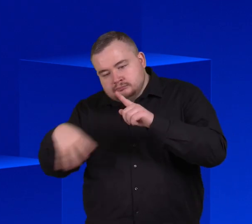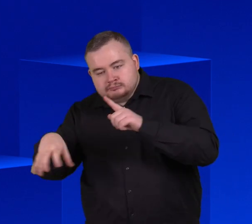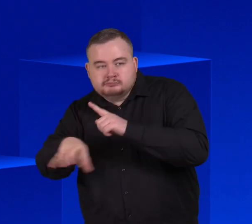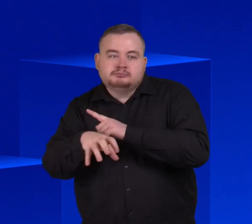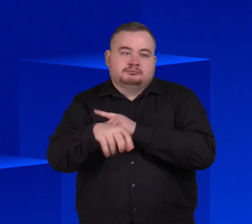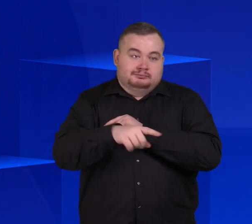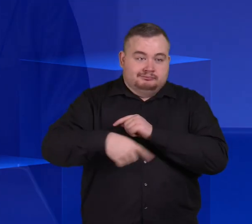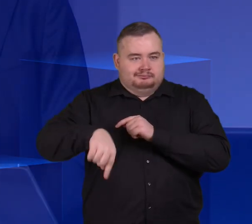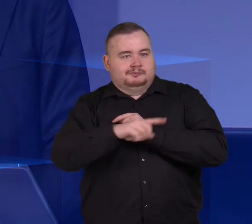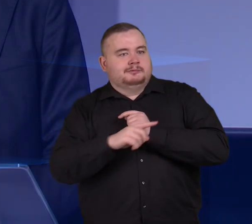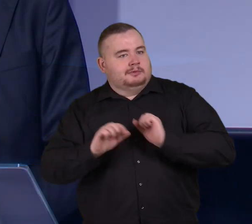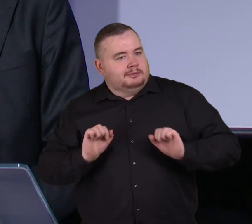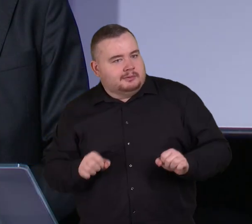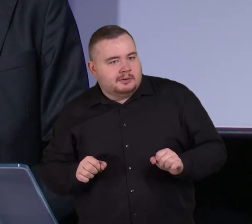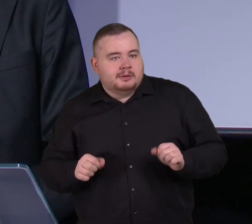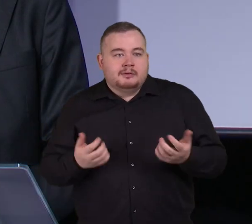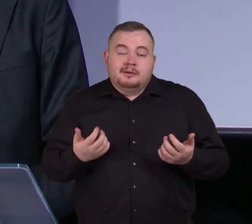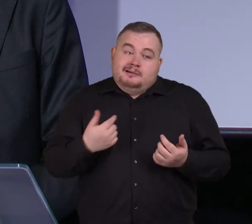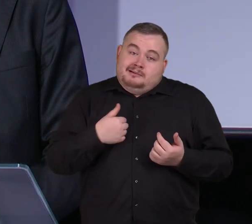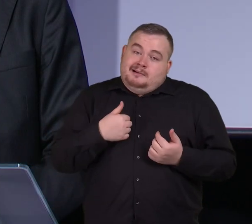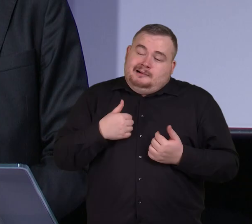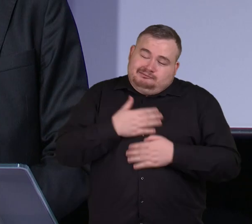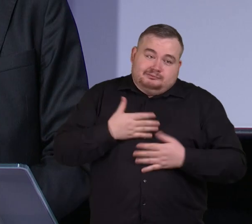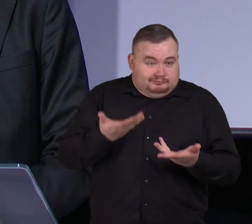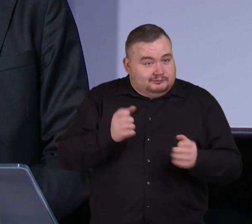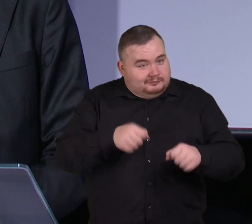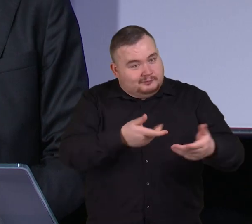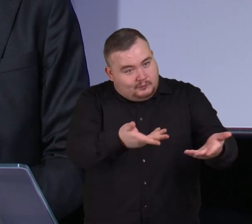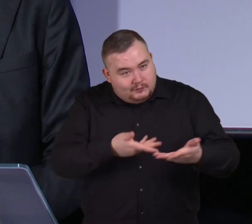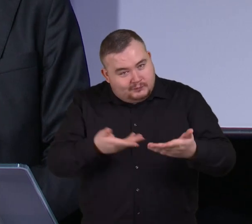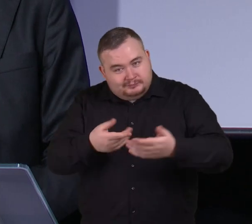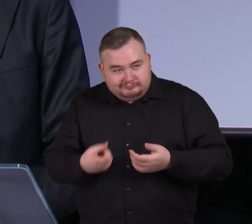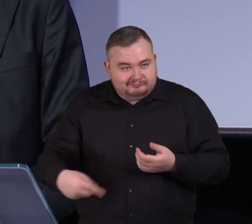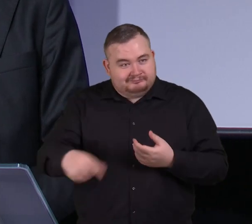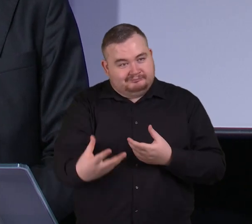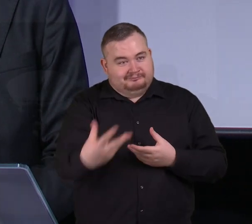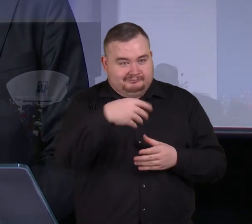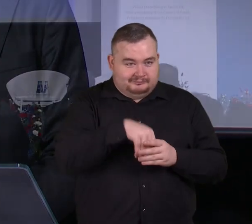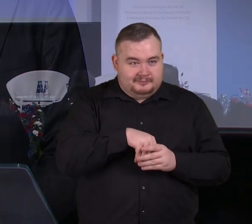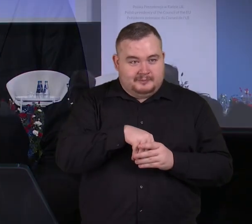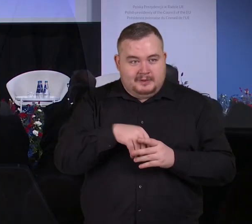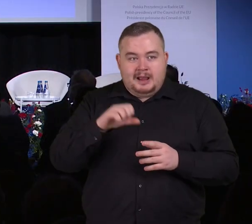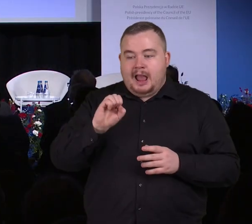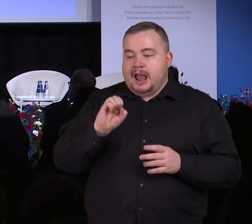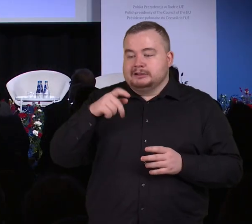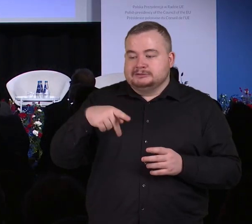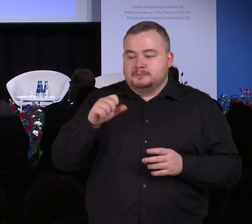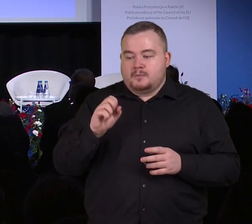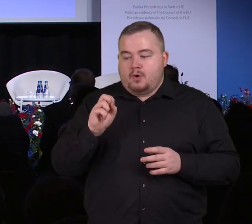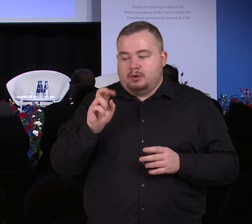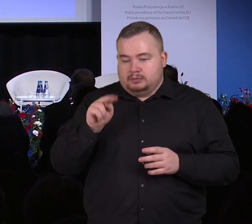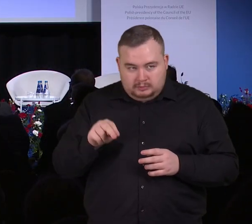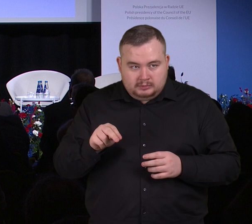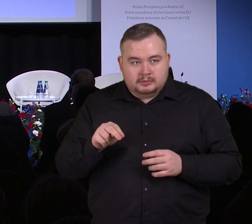the ESPON community. ESPON.eu is the name of the program, not epson.com,